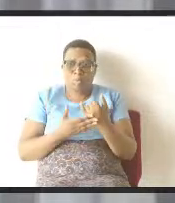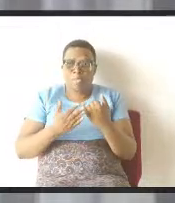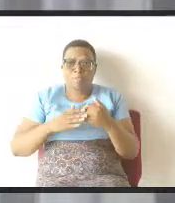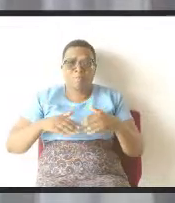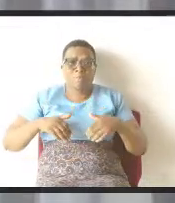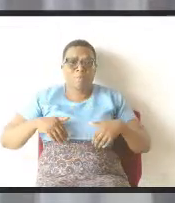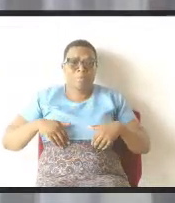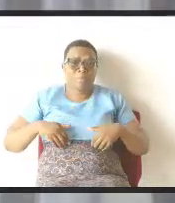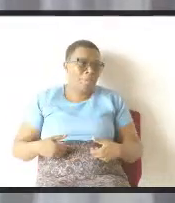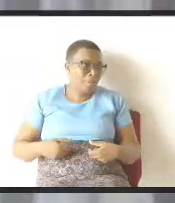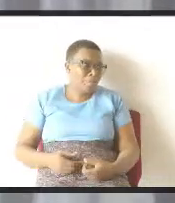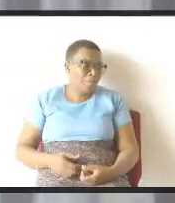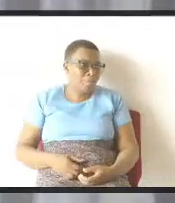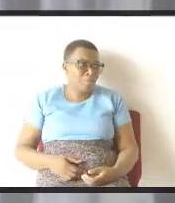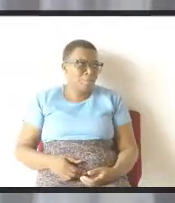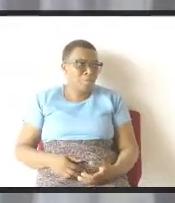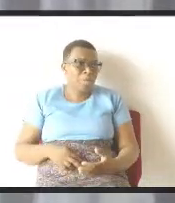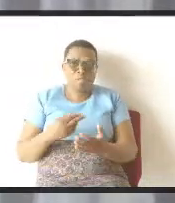Not easy.